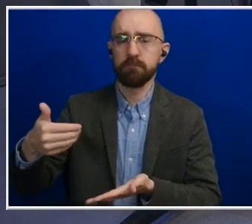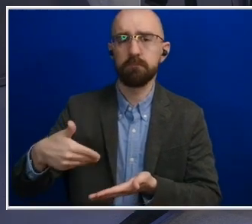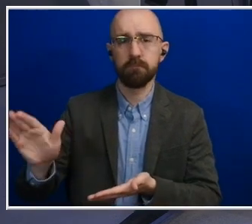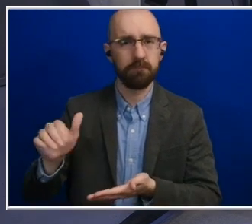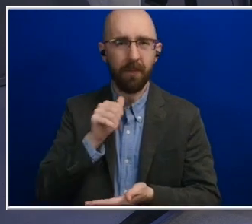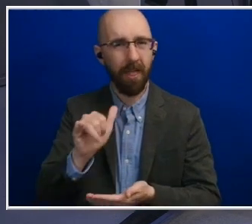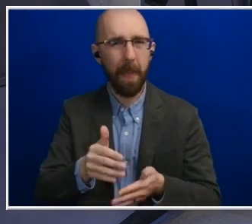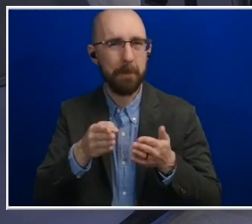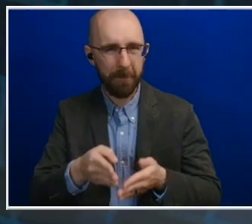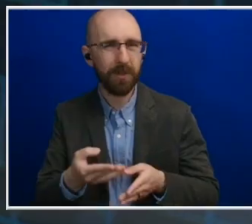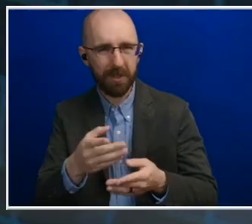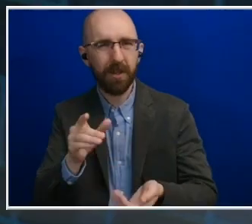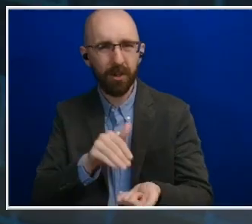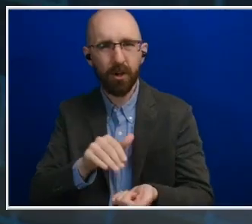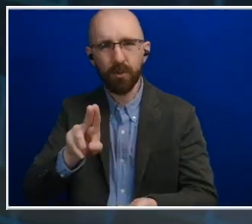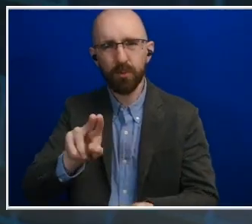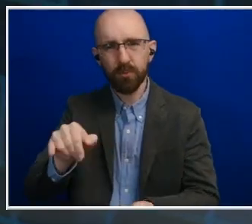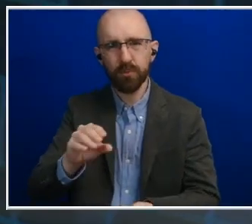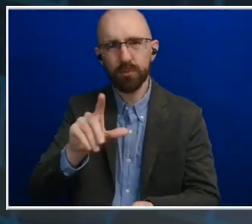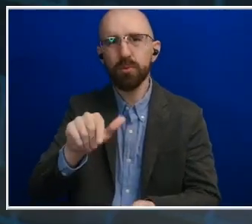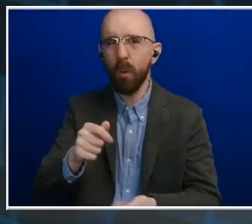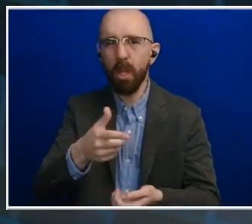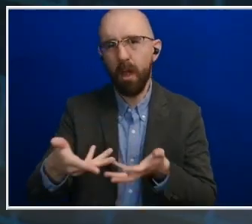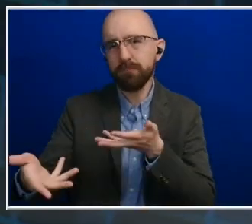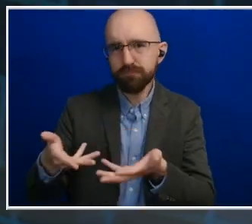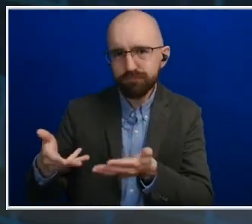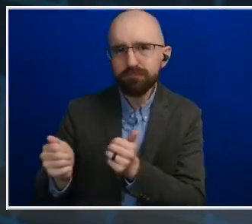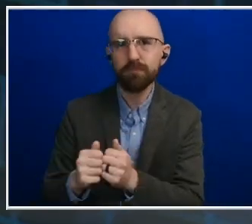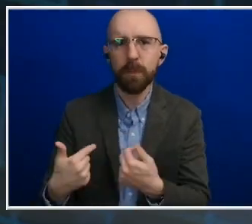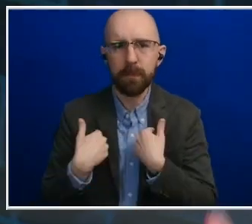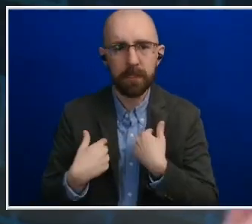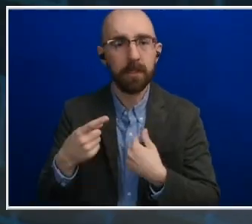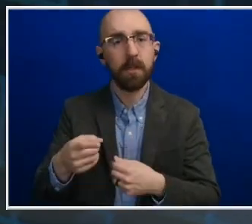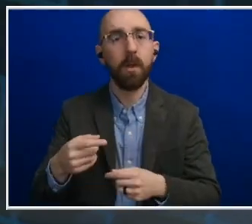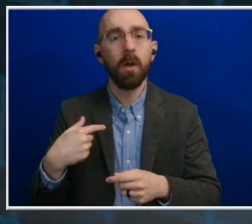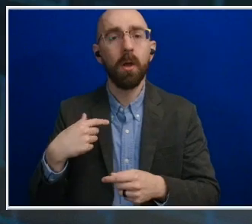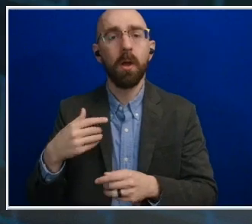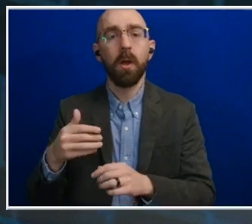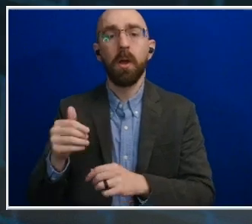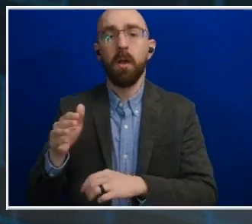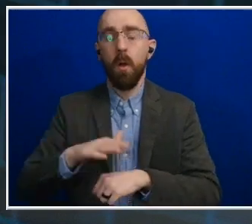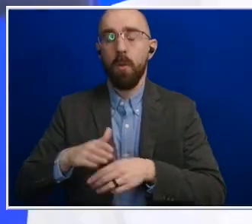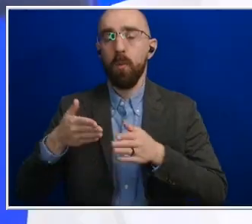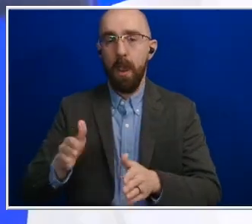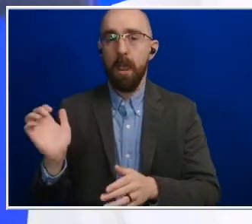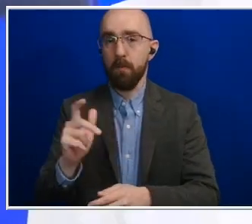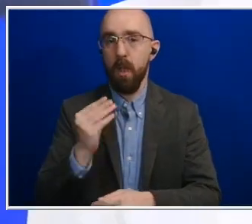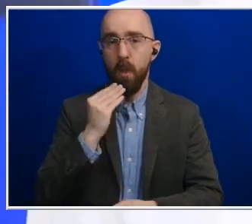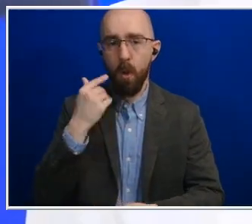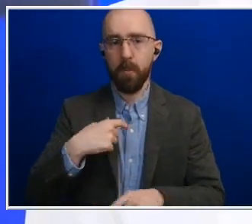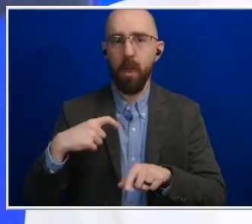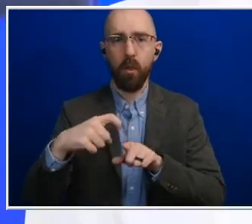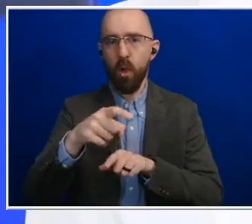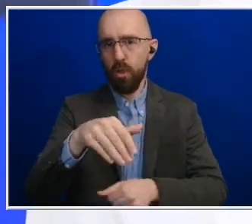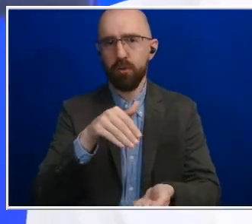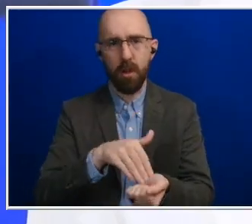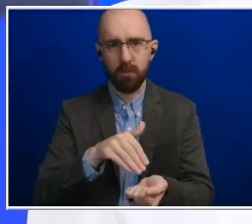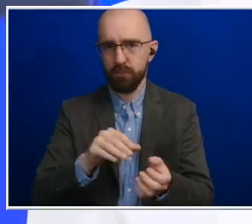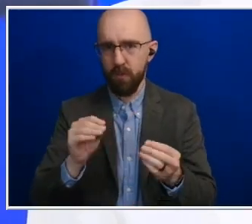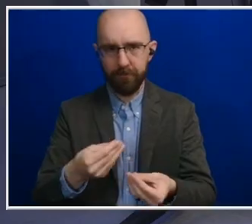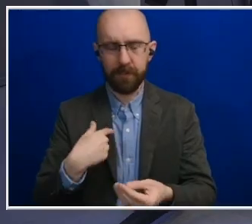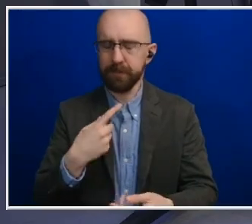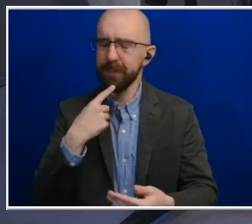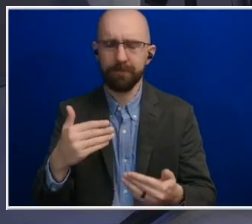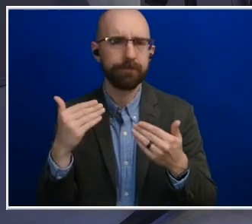home from Mayo Clinic, a few days earlier than we had planned, I called Dr. Ujoa's office and I said, let's get this going. So what tests or tools did you